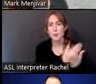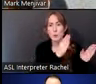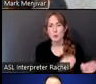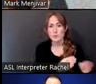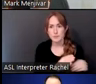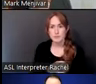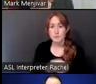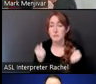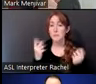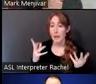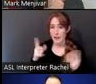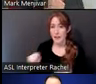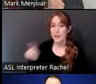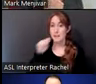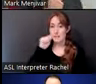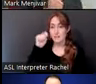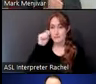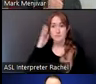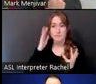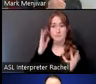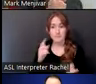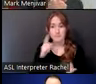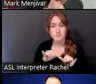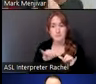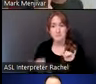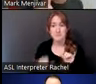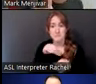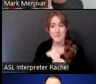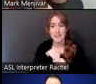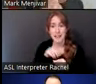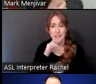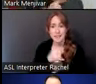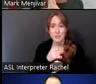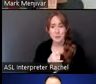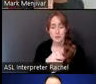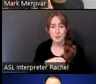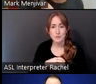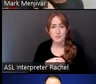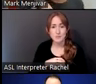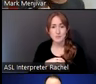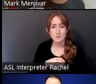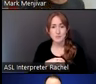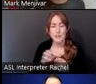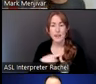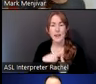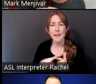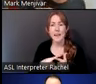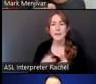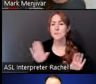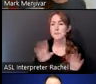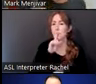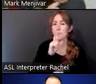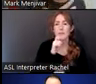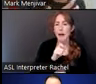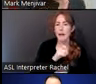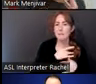the institution. And then as a way to activate those, instead of doing kind of traditional transcripts, what each of the